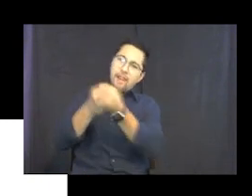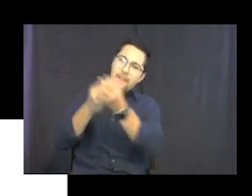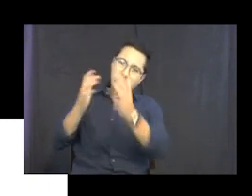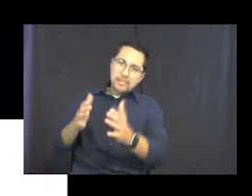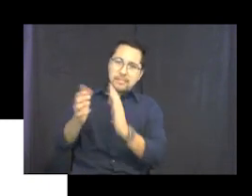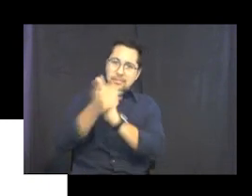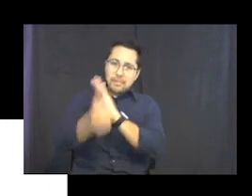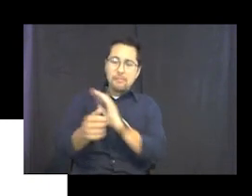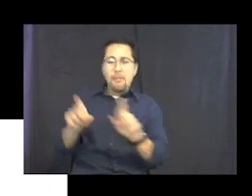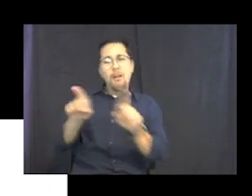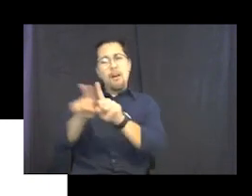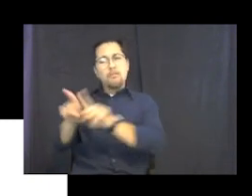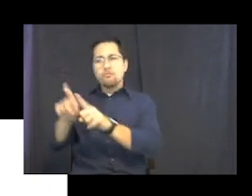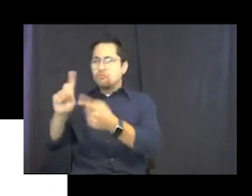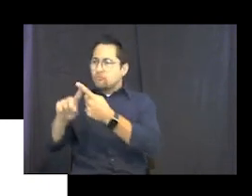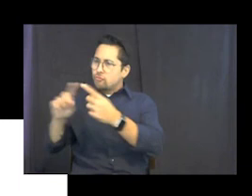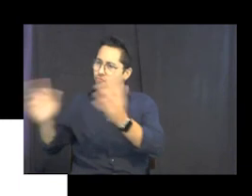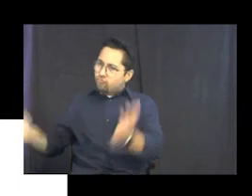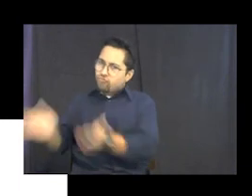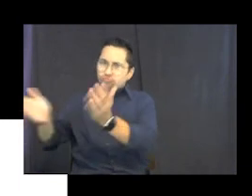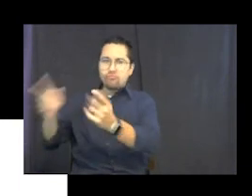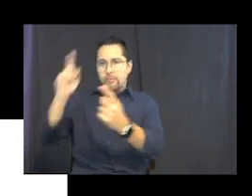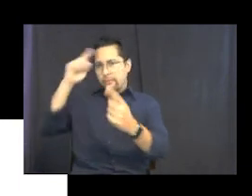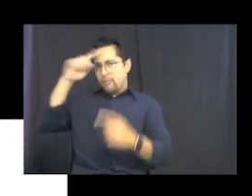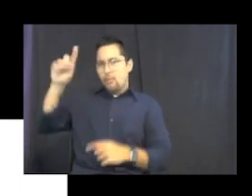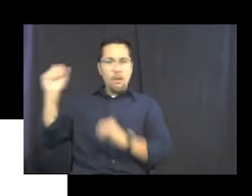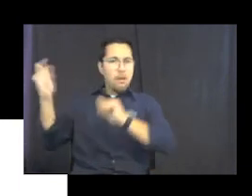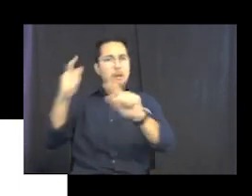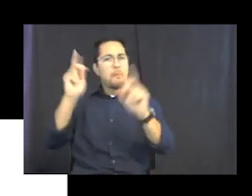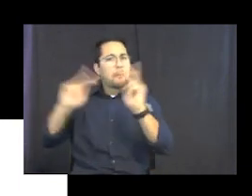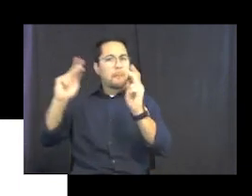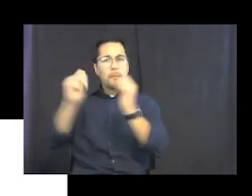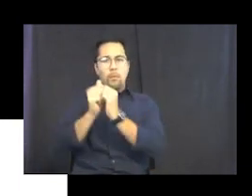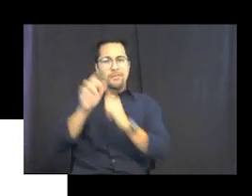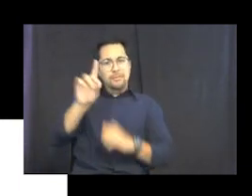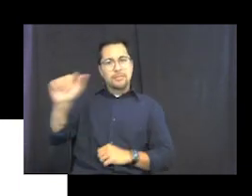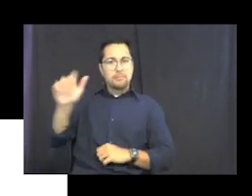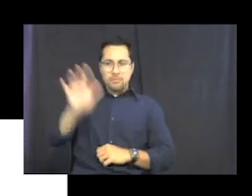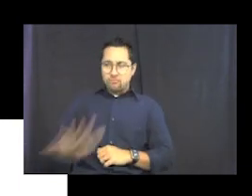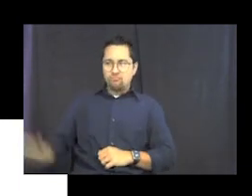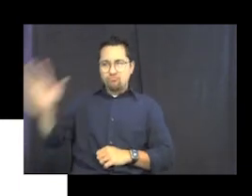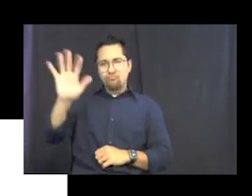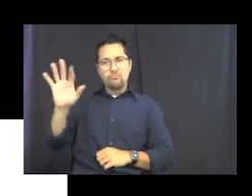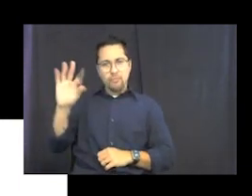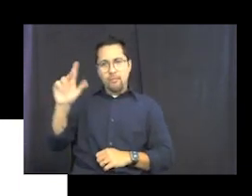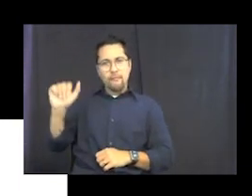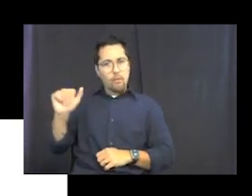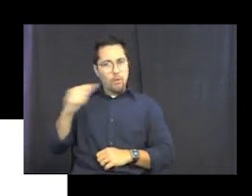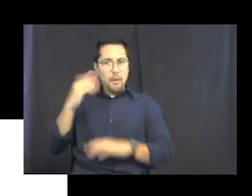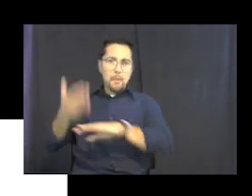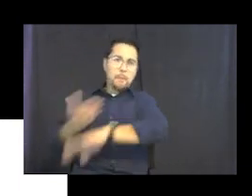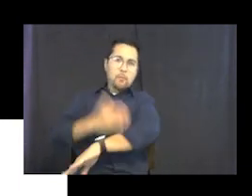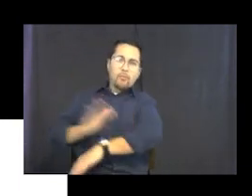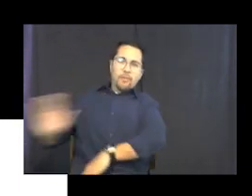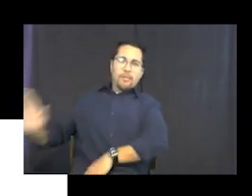for all individuals with disabilities in the state of Florida, improving their lives.